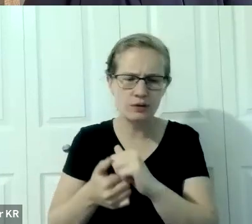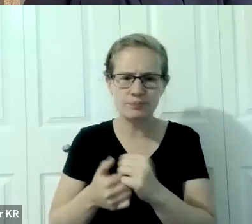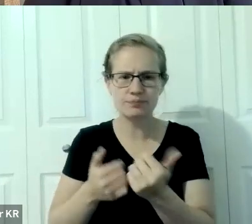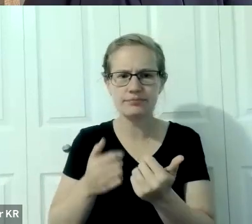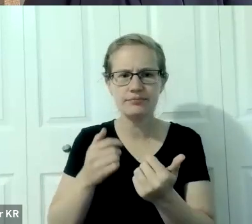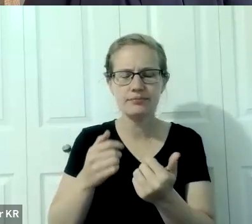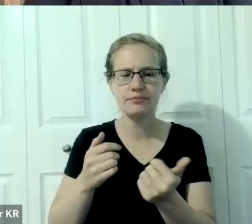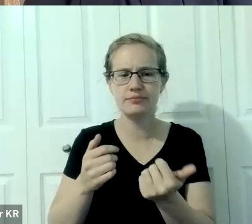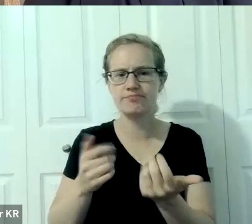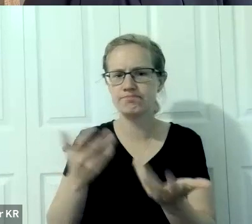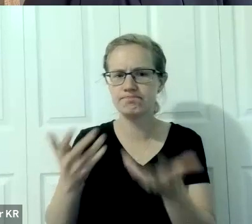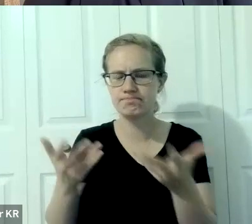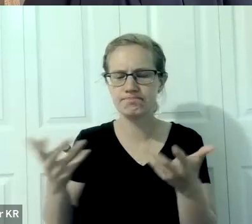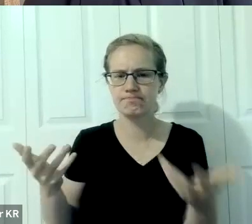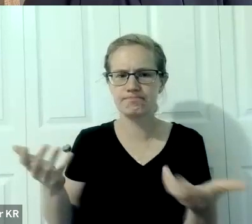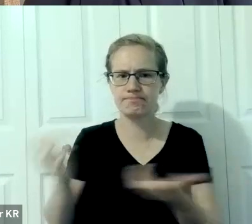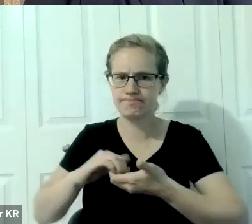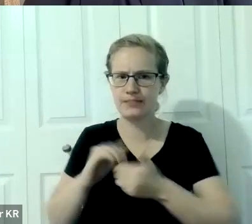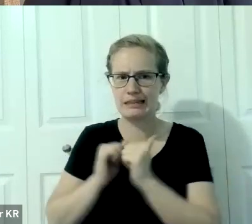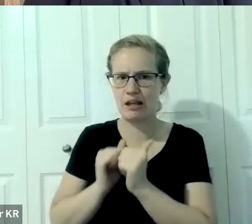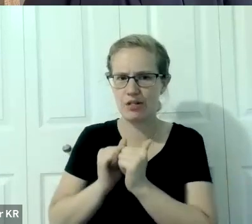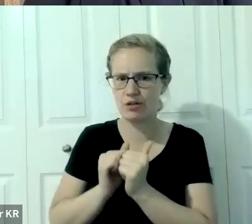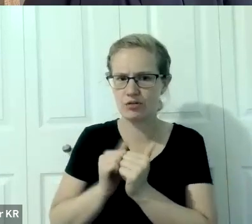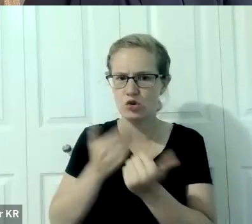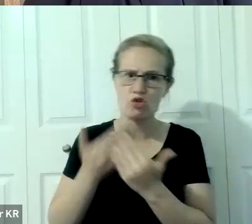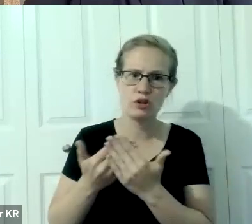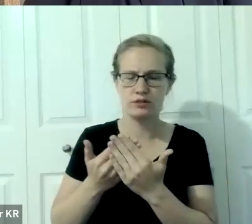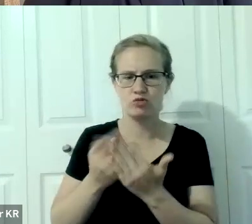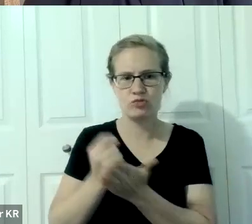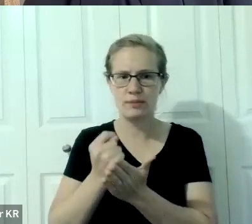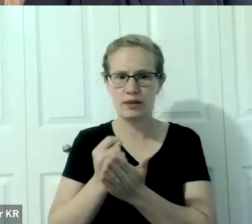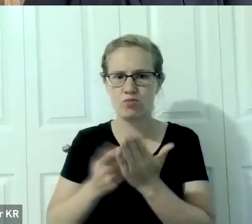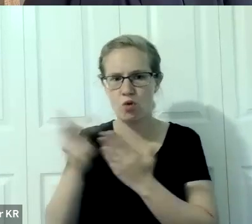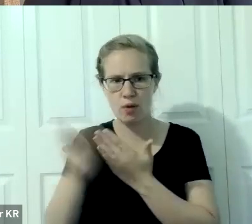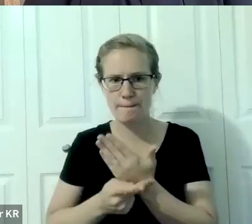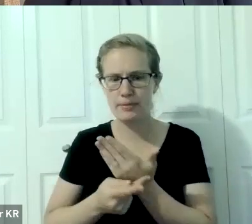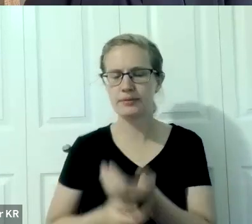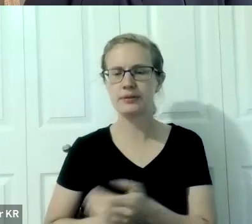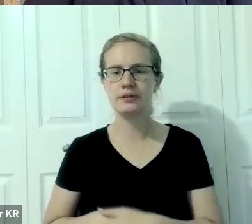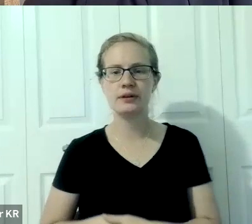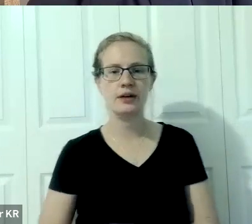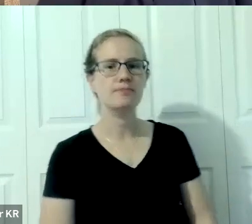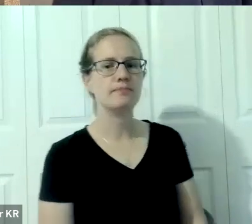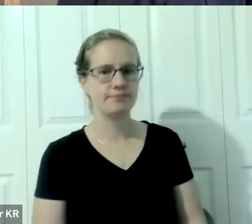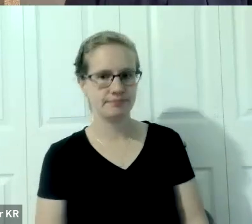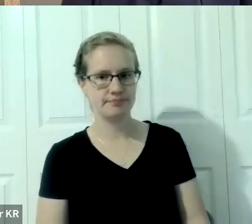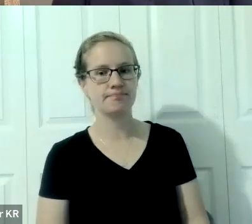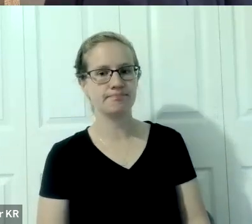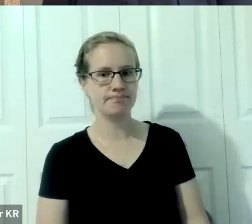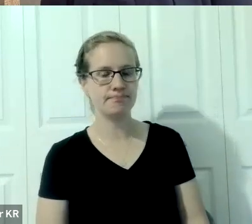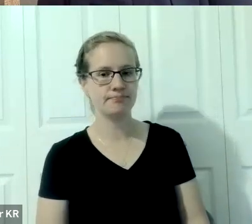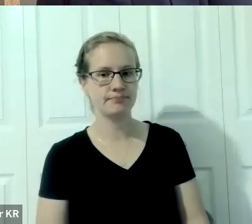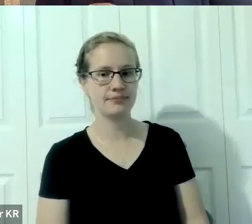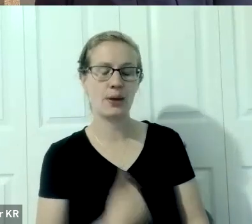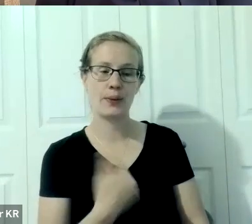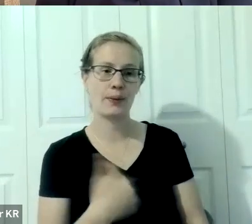their psychological support in a good treatment program, so to speak? Well, I'm